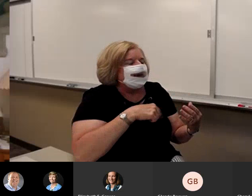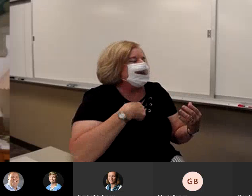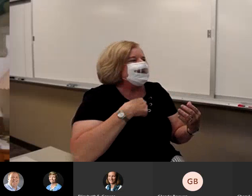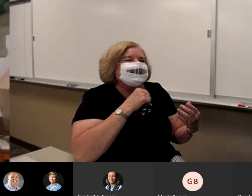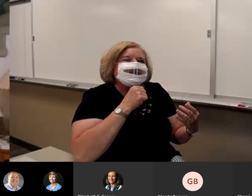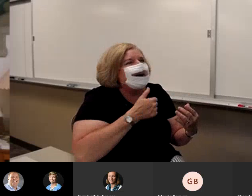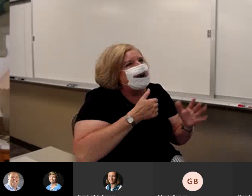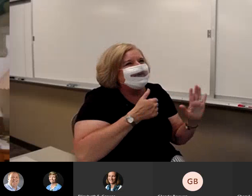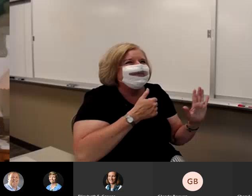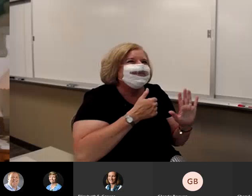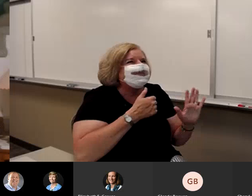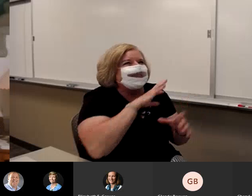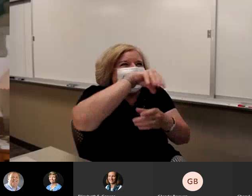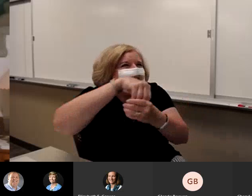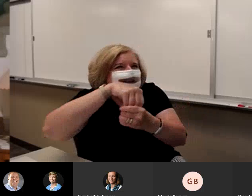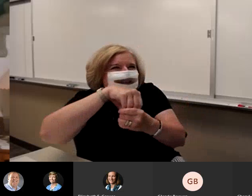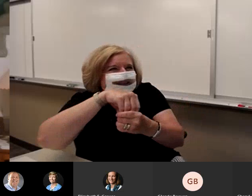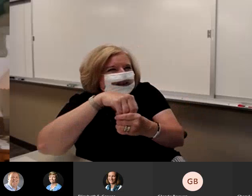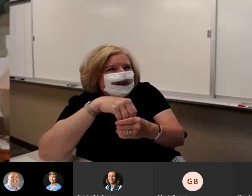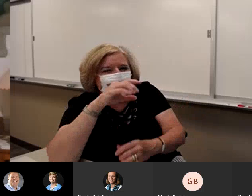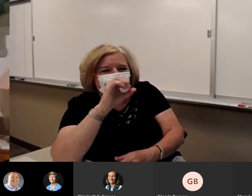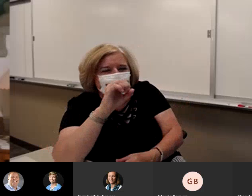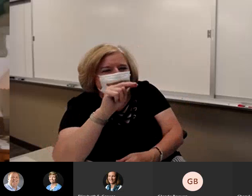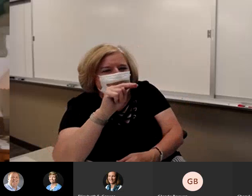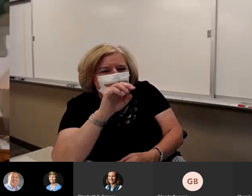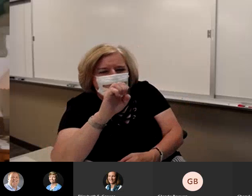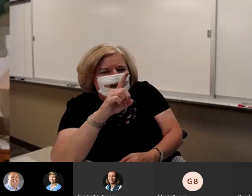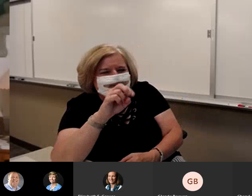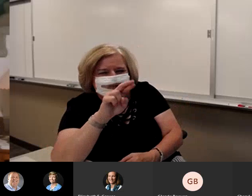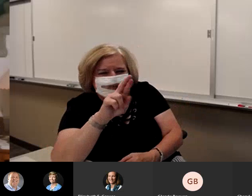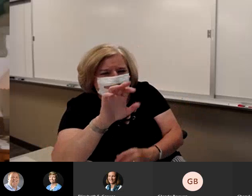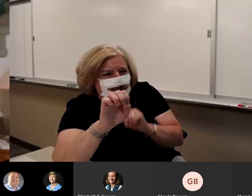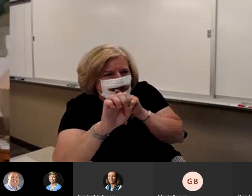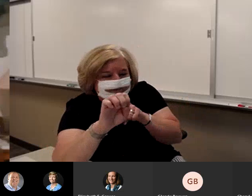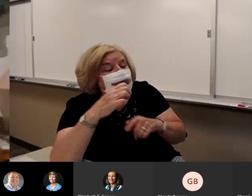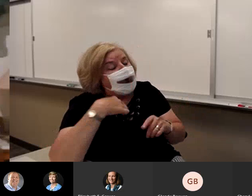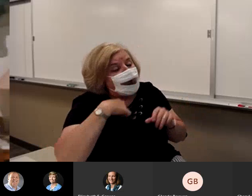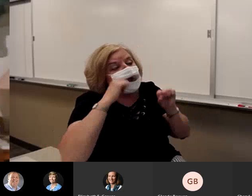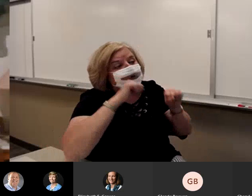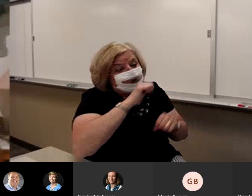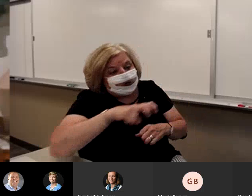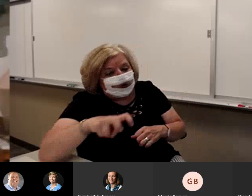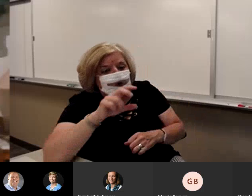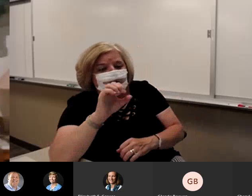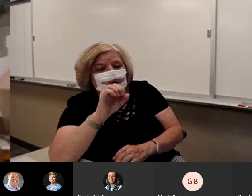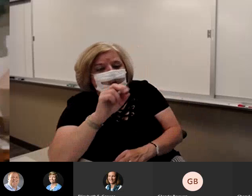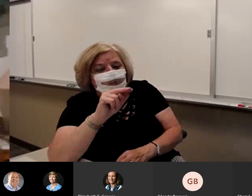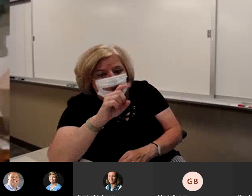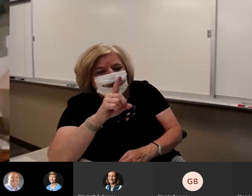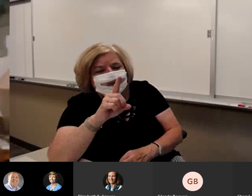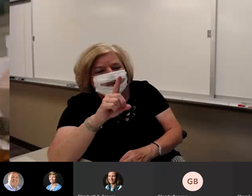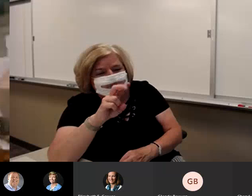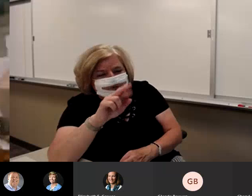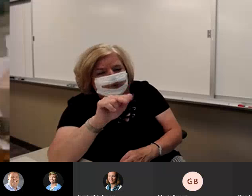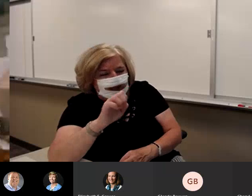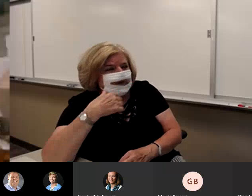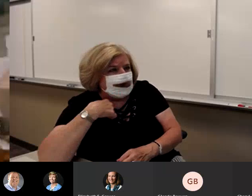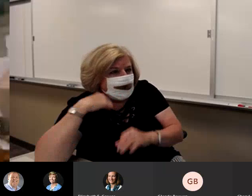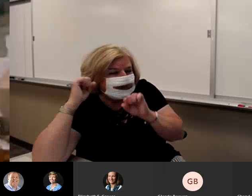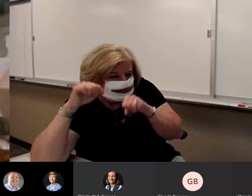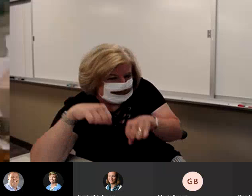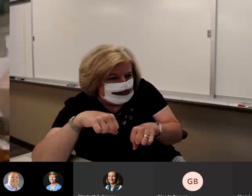not within the OneDrive. I could have done that, right? There's a way that you can take files that are